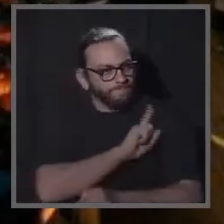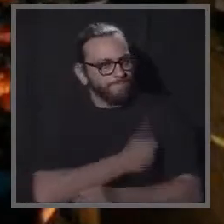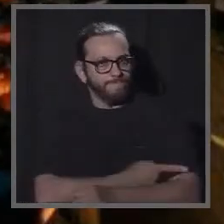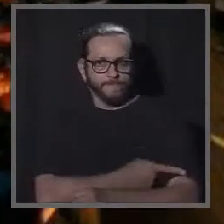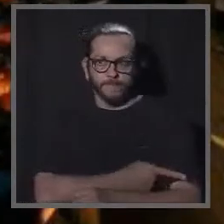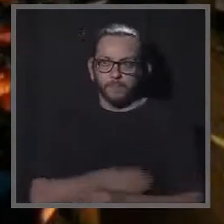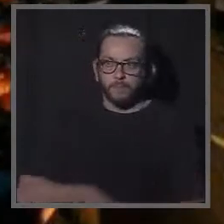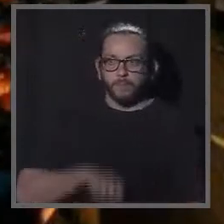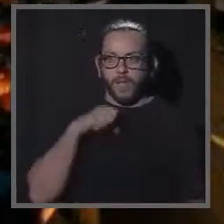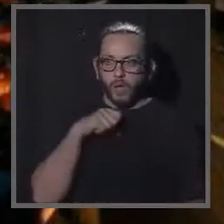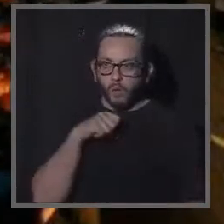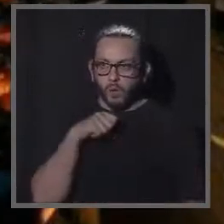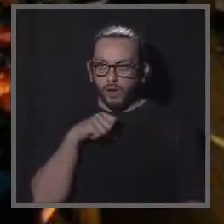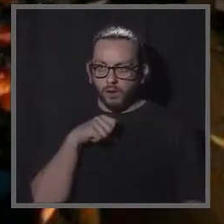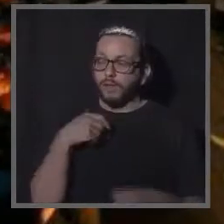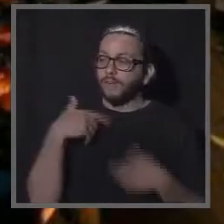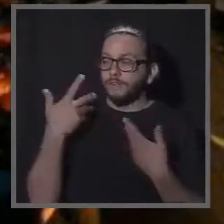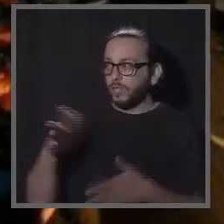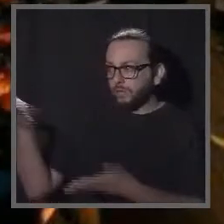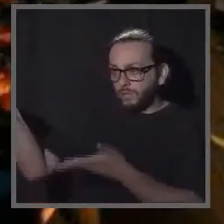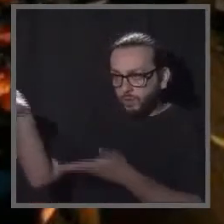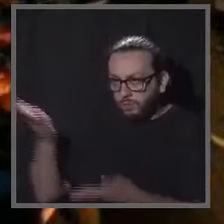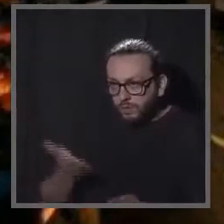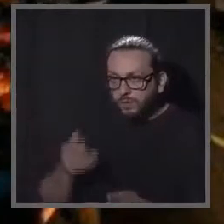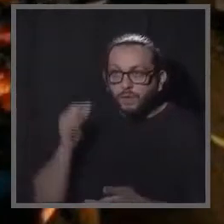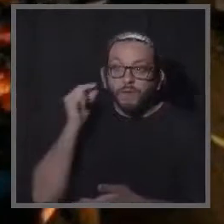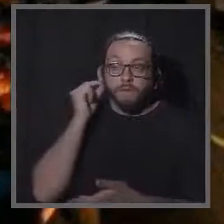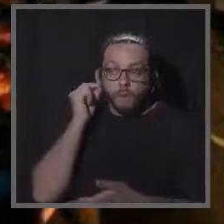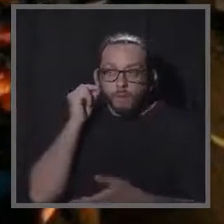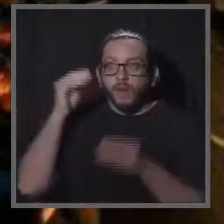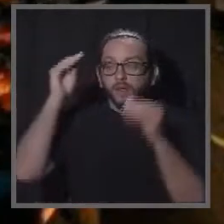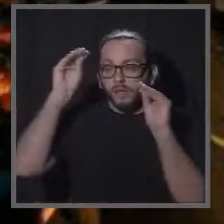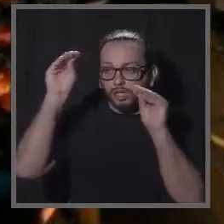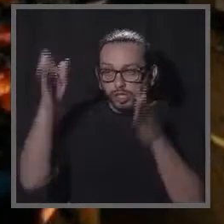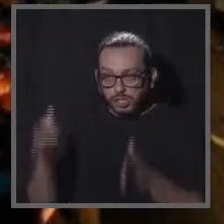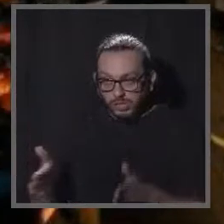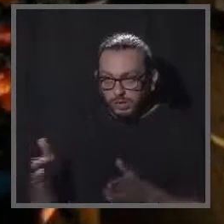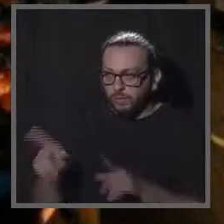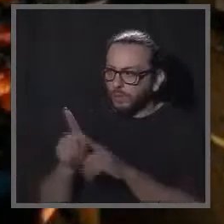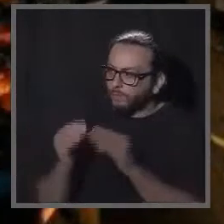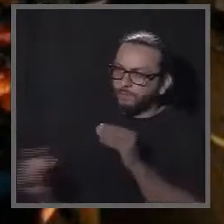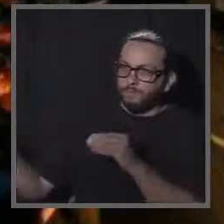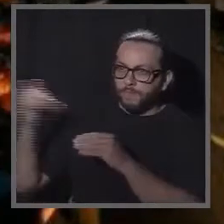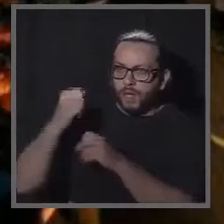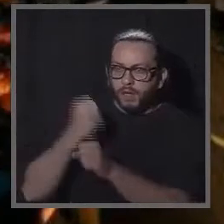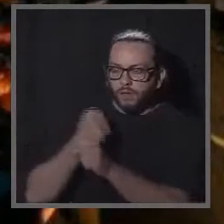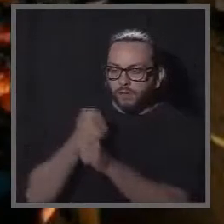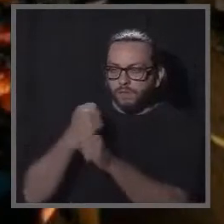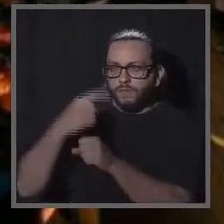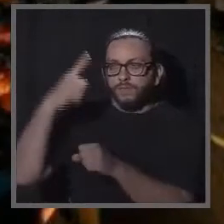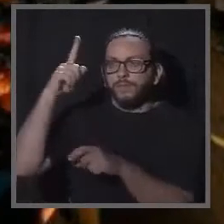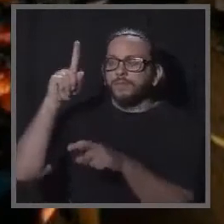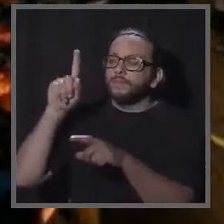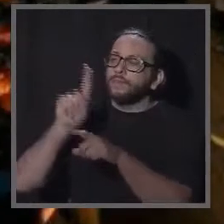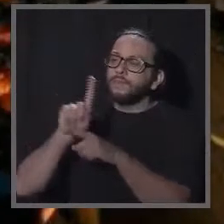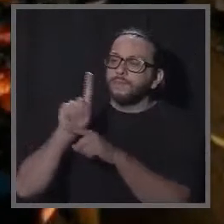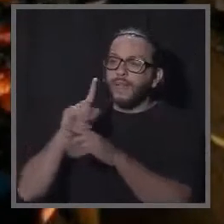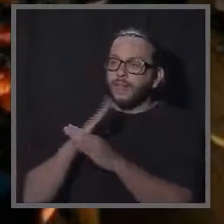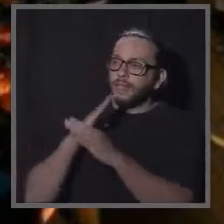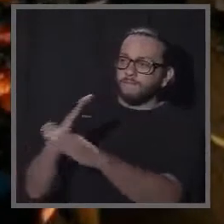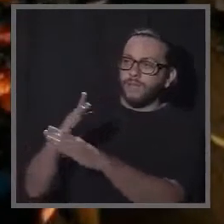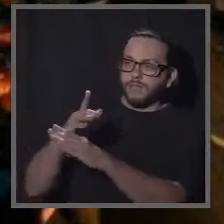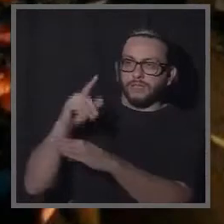of femininity, they have invited new teachers to address these